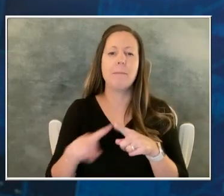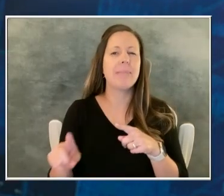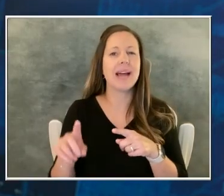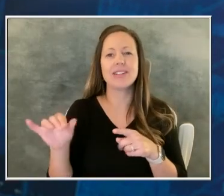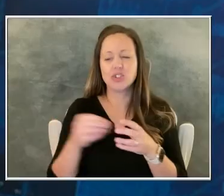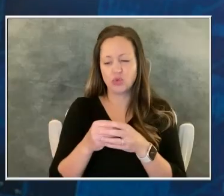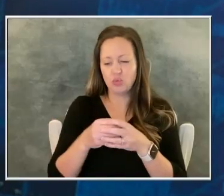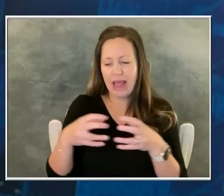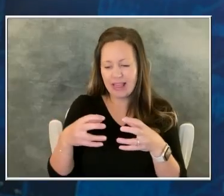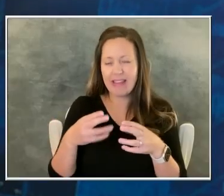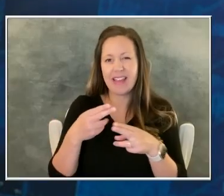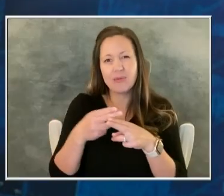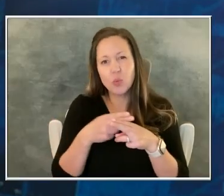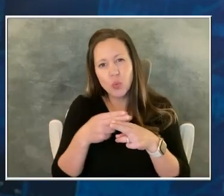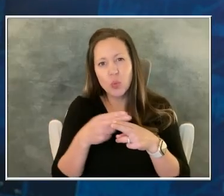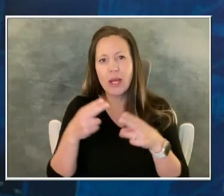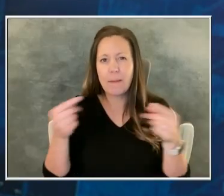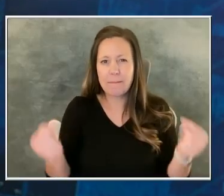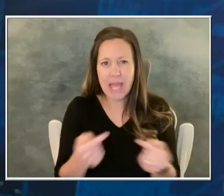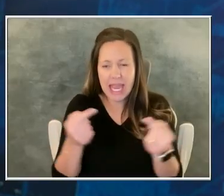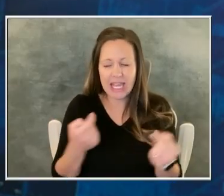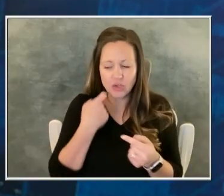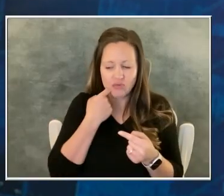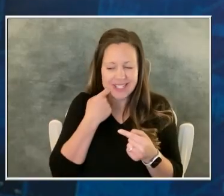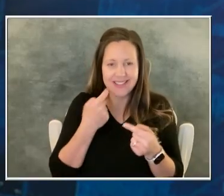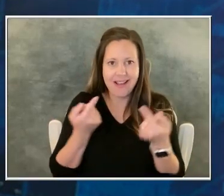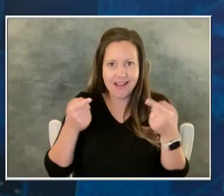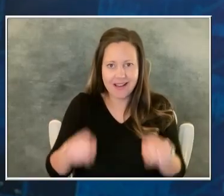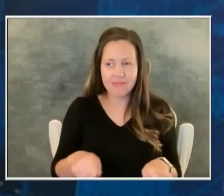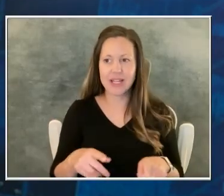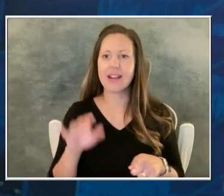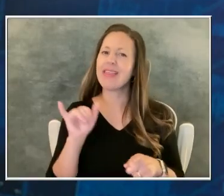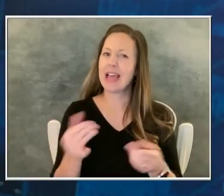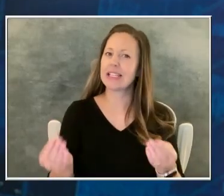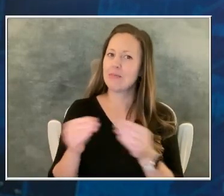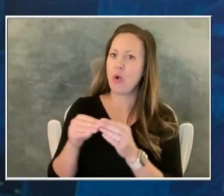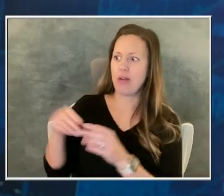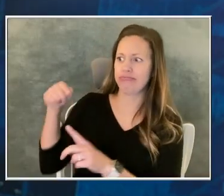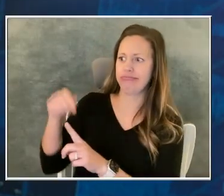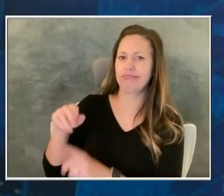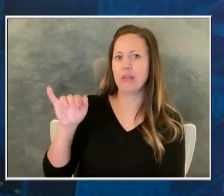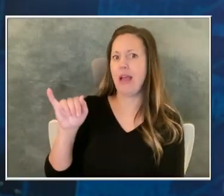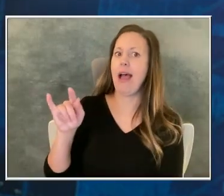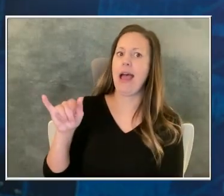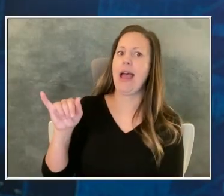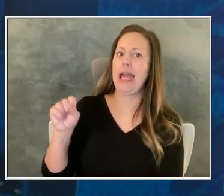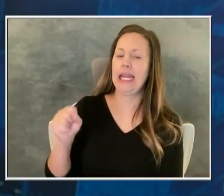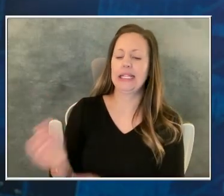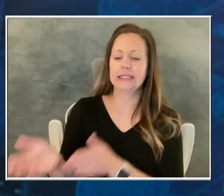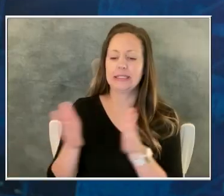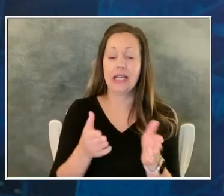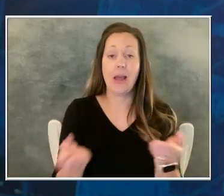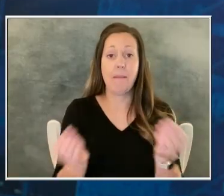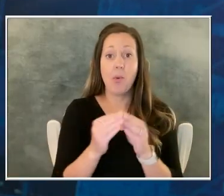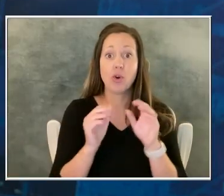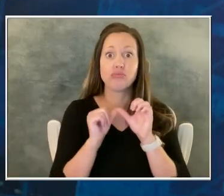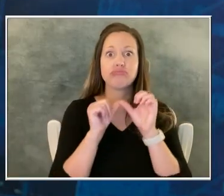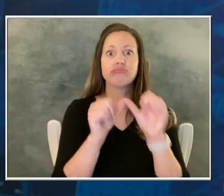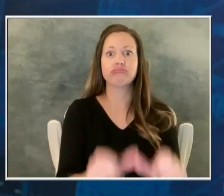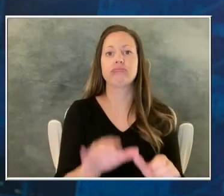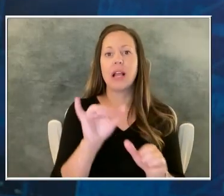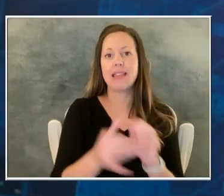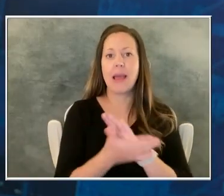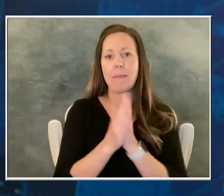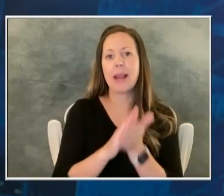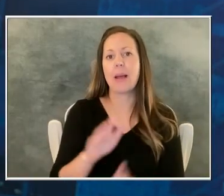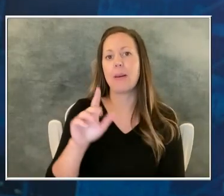acute pain, just started recently. That's usually more the tendonitis phase. Once you start getting it more chronic, then that's what we call tendinosis,